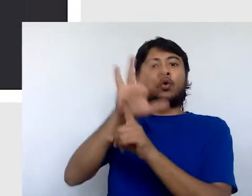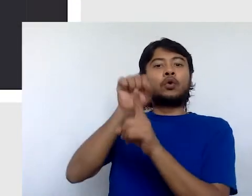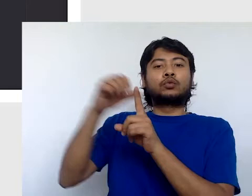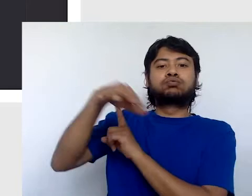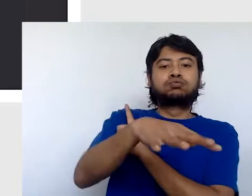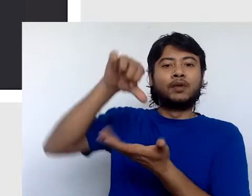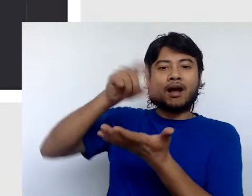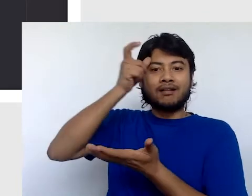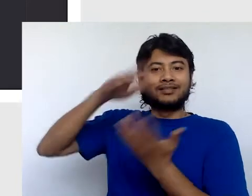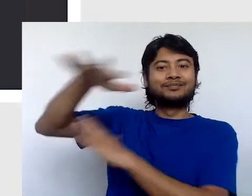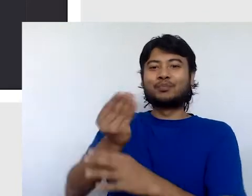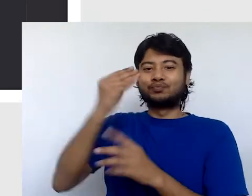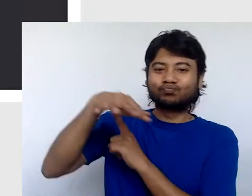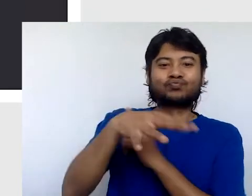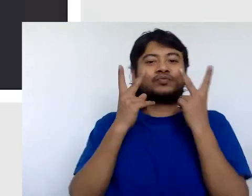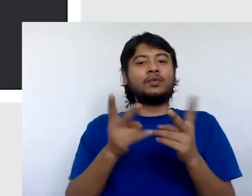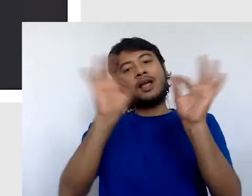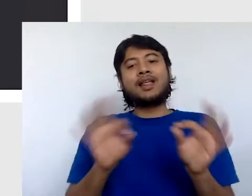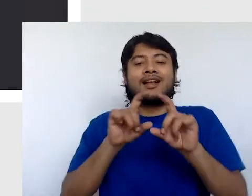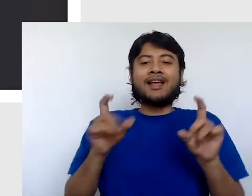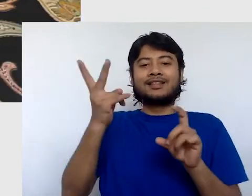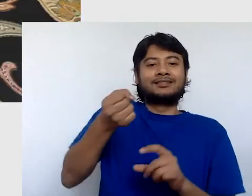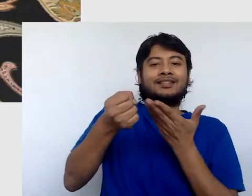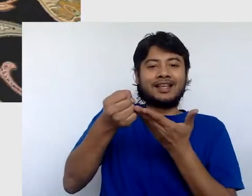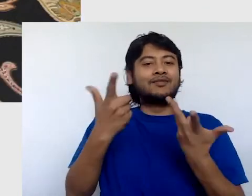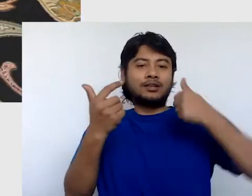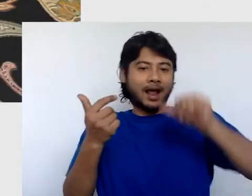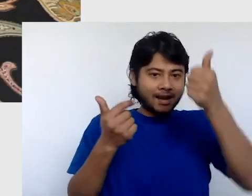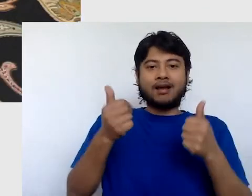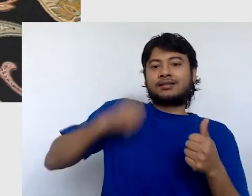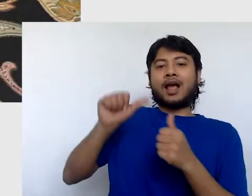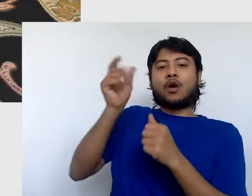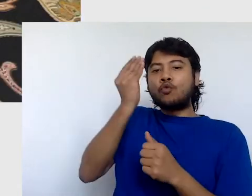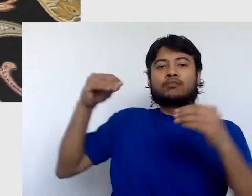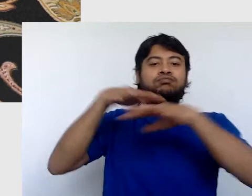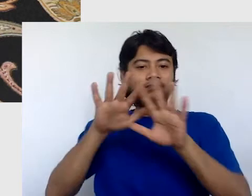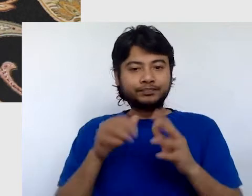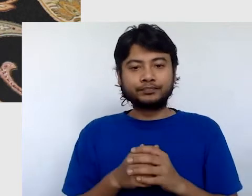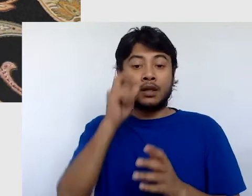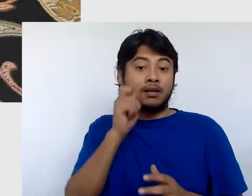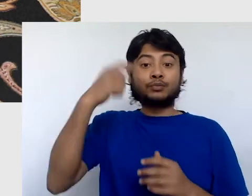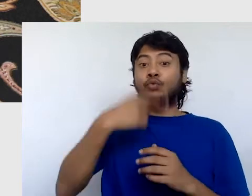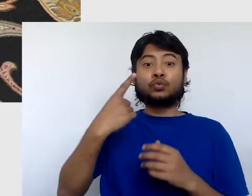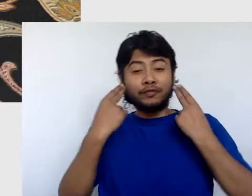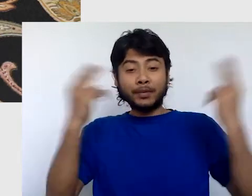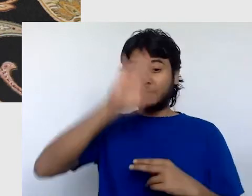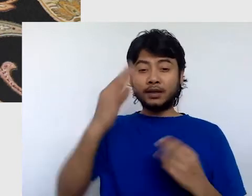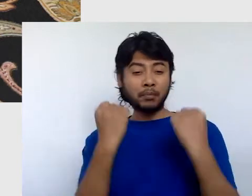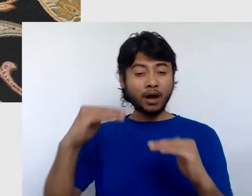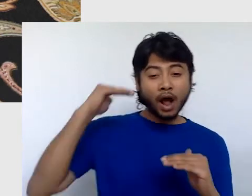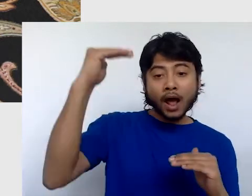evident in the various hilt and blade styles. As such, prominent Rajputs continued to